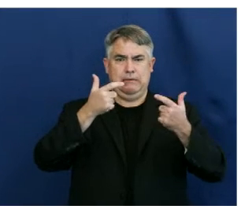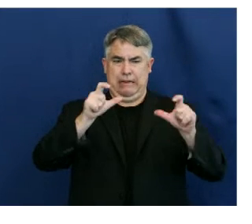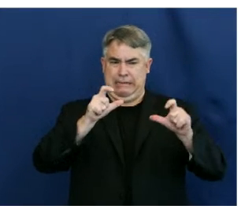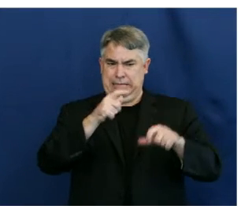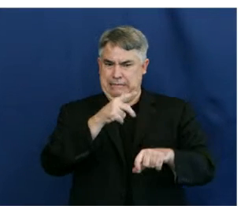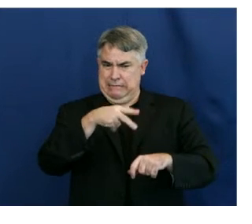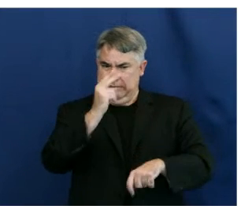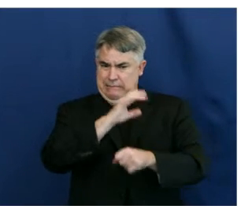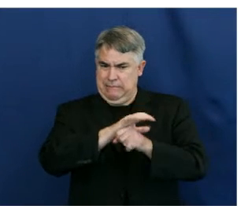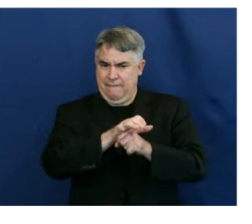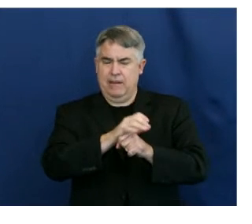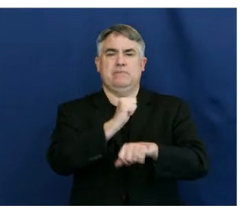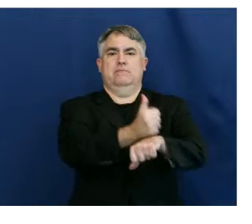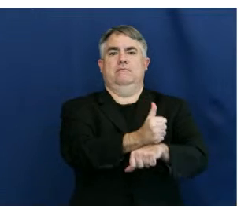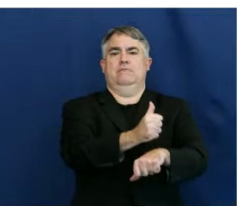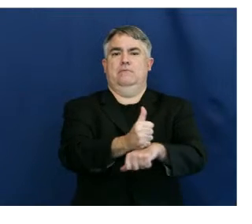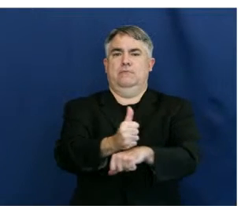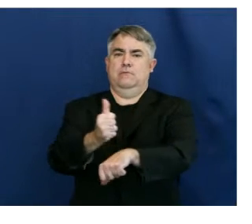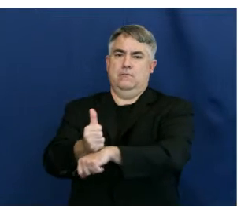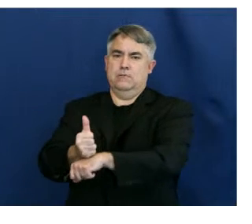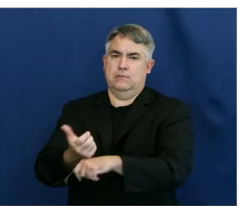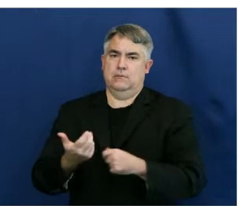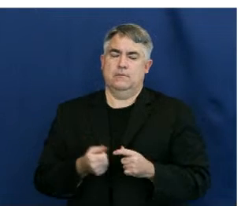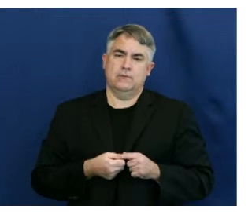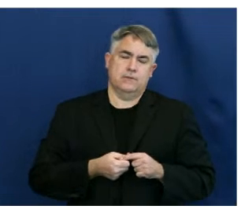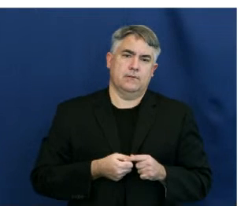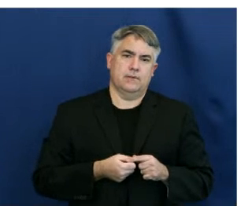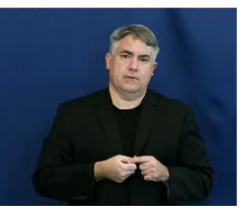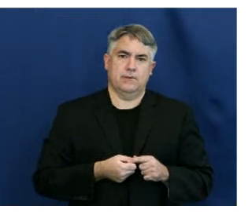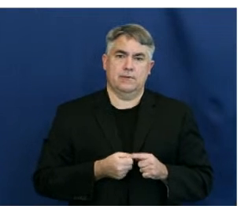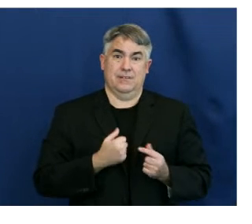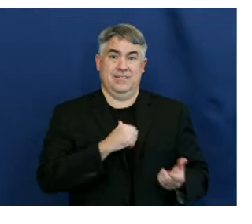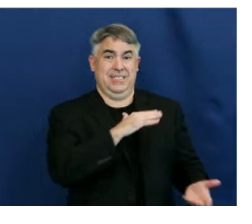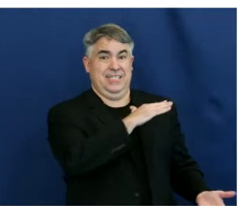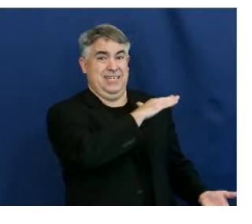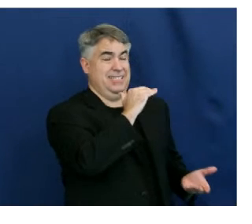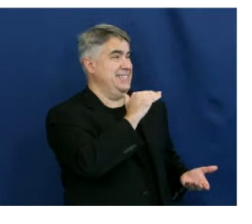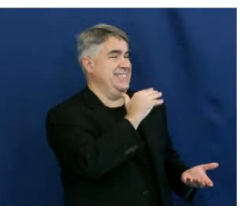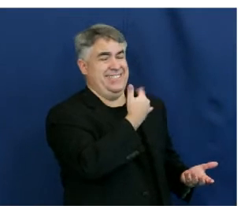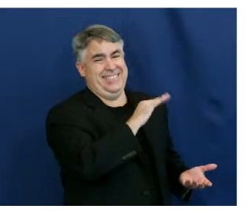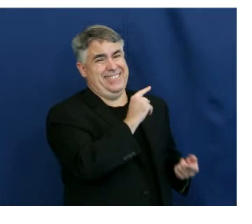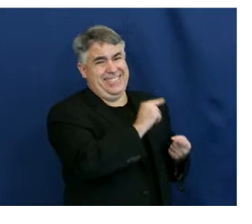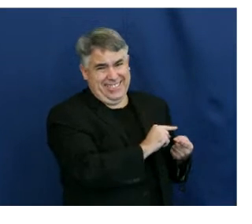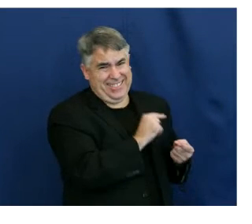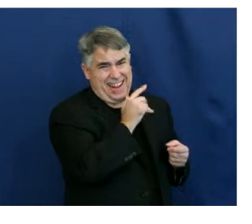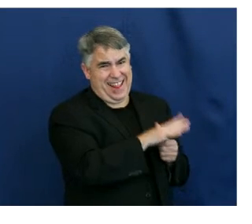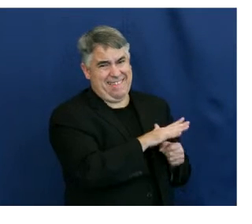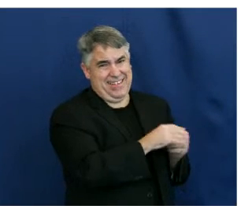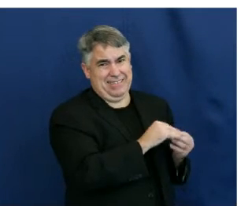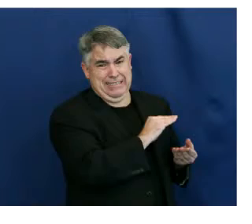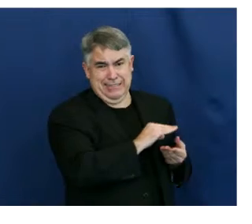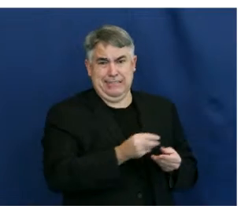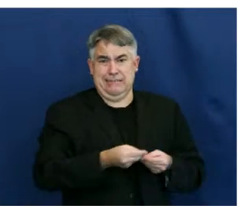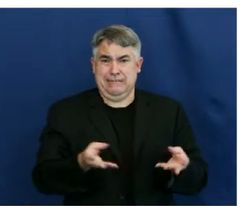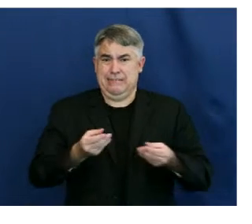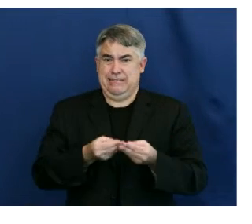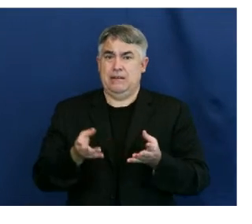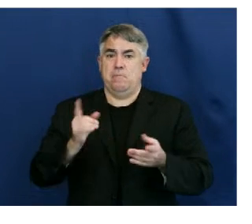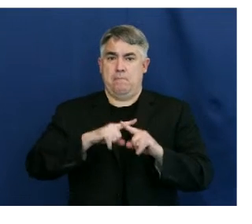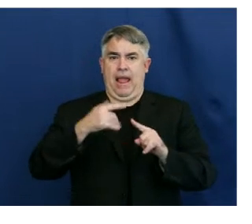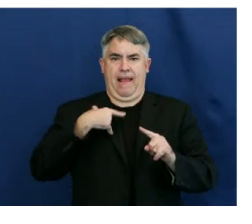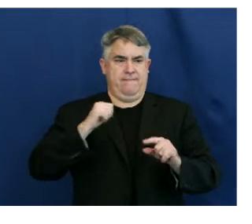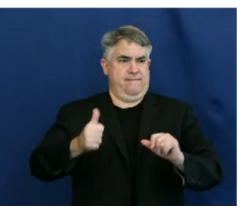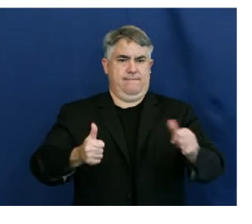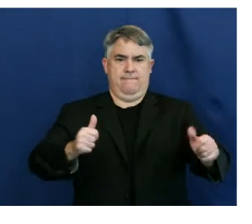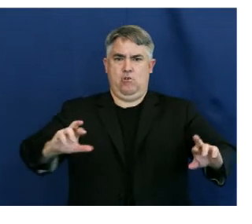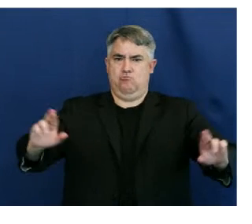build out the infrastructure. Even though we haven't had the supply to support it, we want to build out the infrastructure so that when the supply increases, we